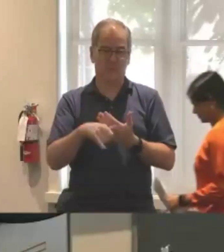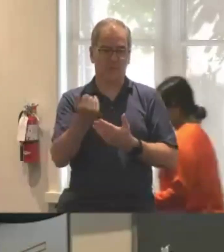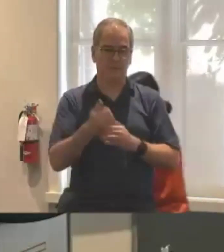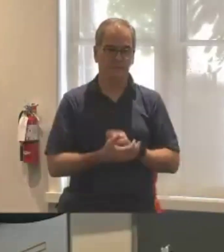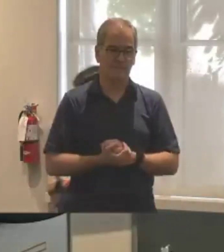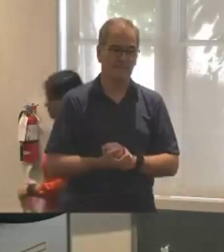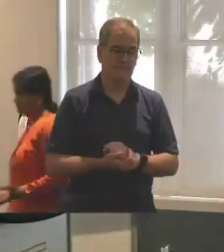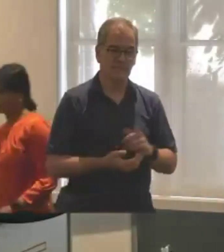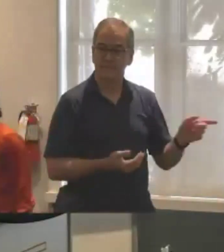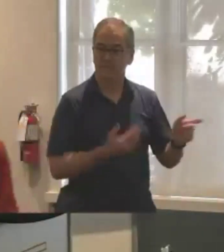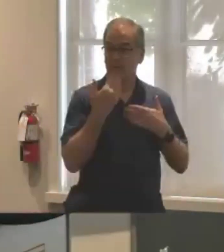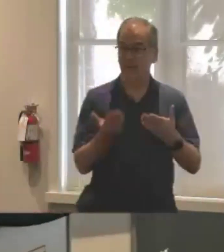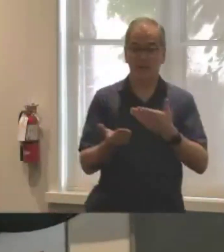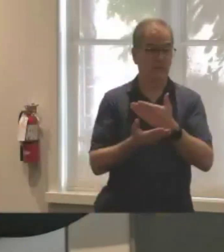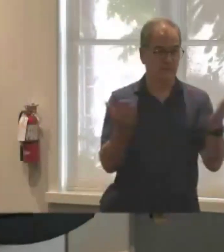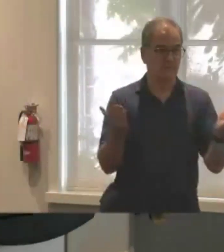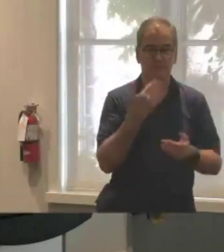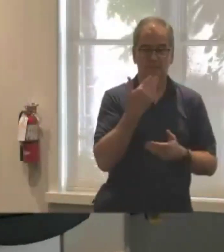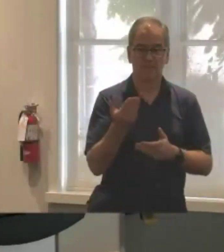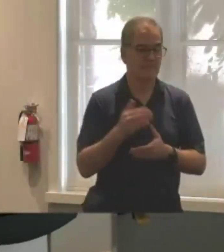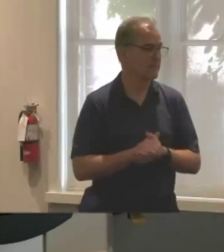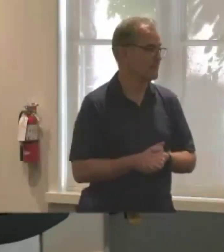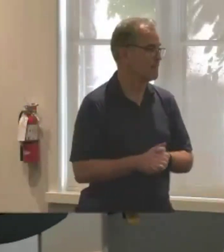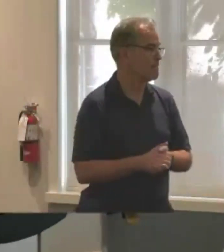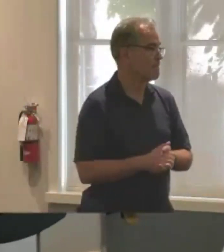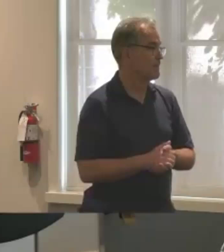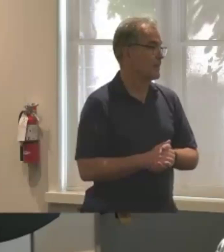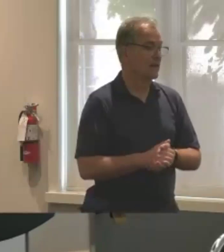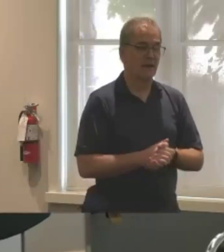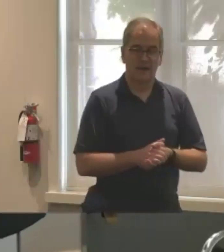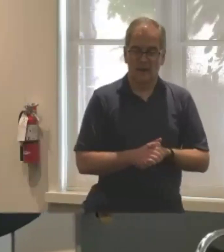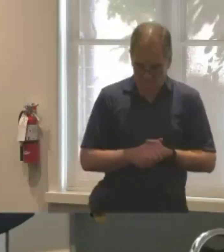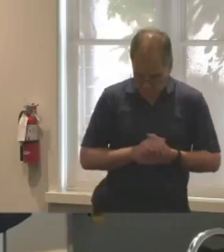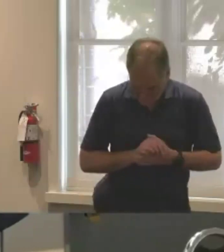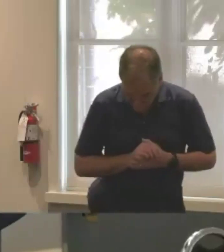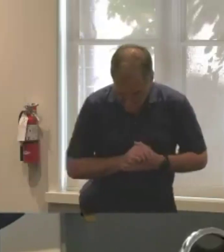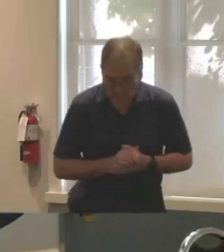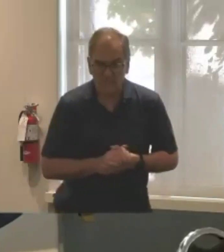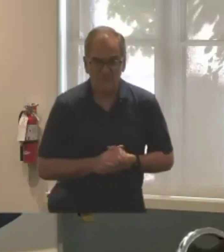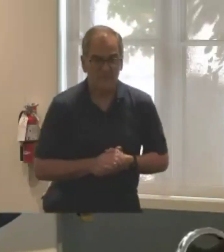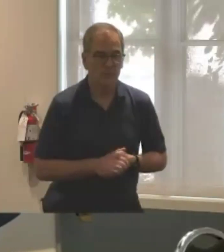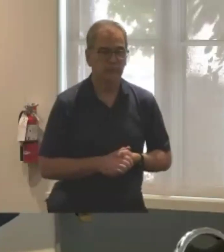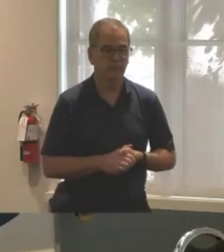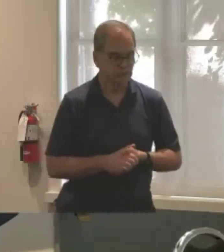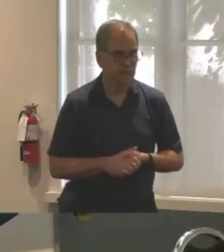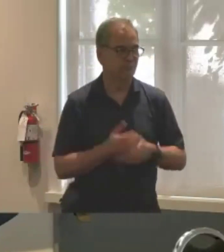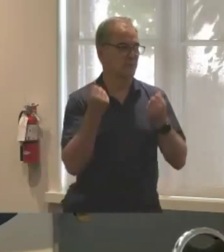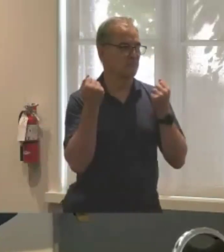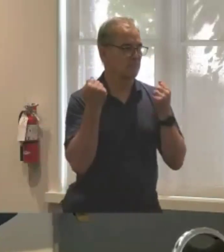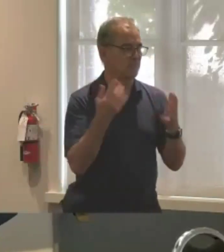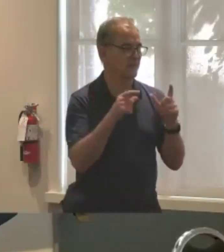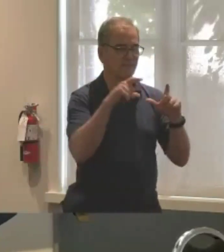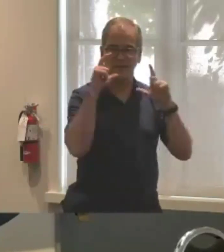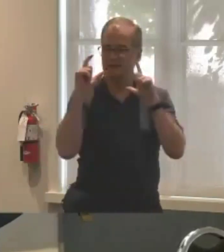Thank you, Azeline. Thank you, everyone. I am really happy to see all the faces full